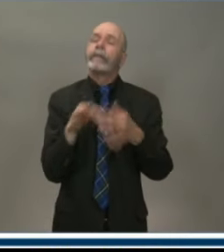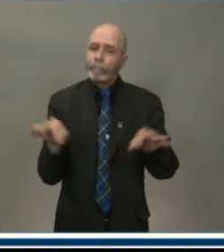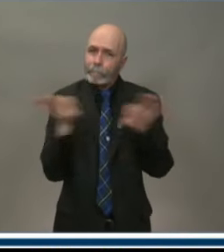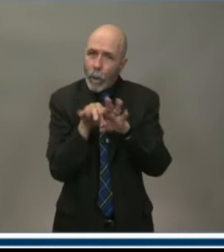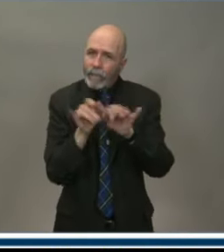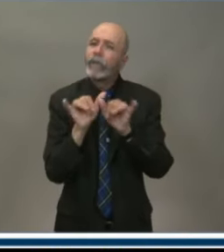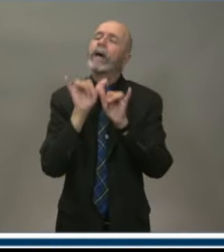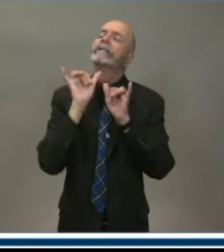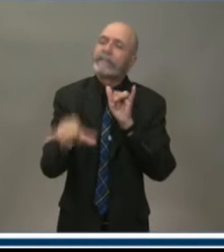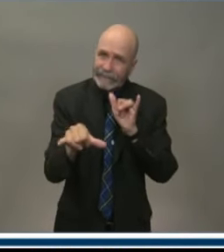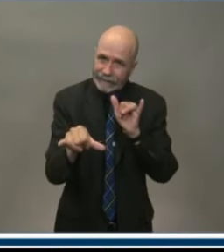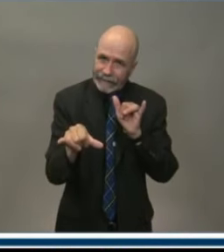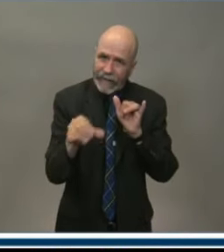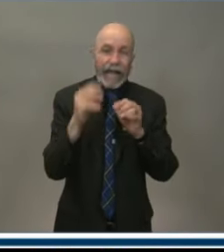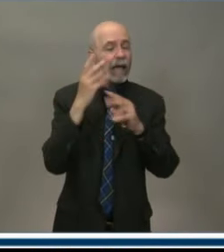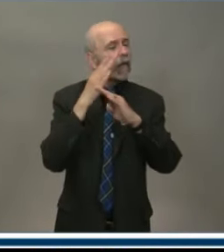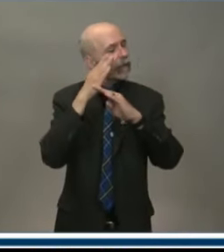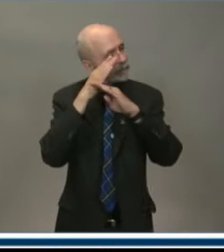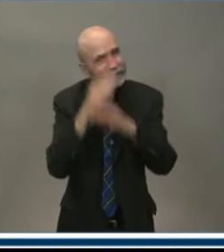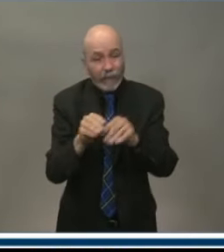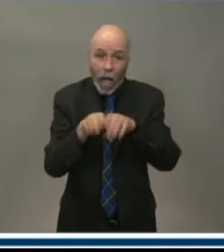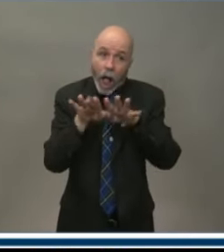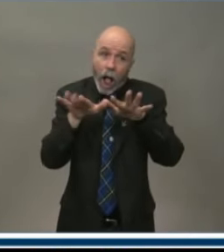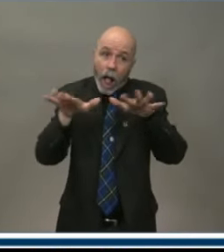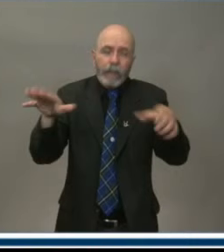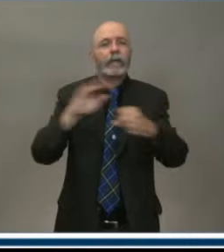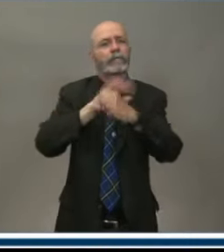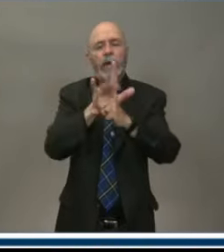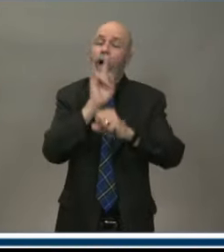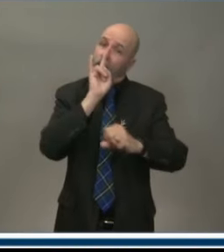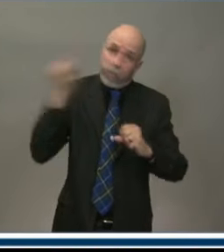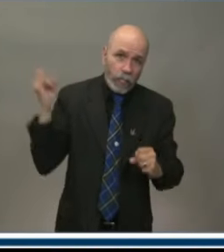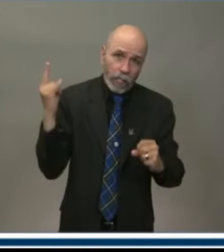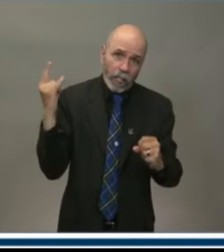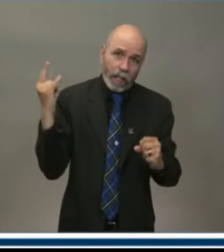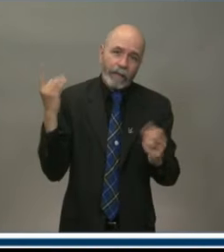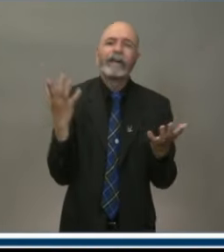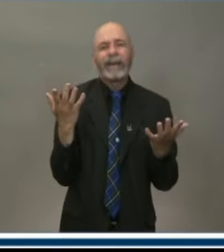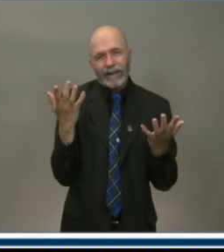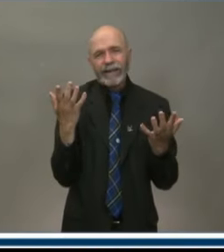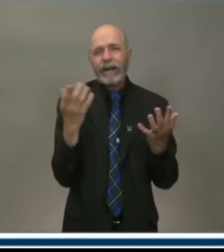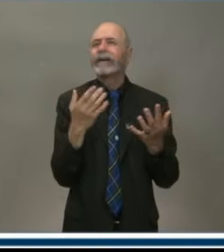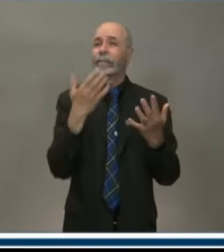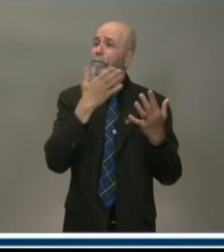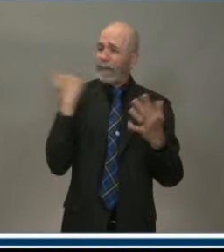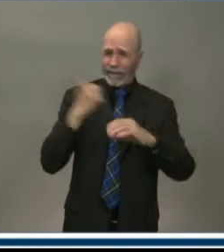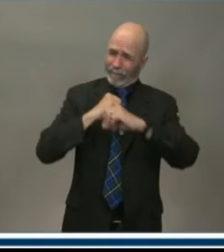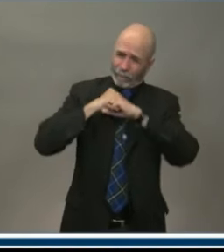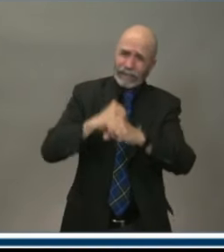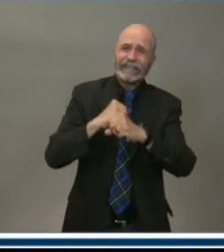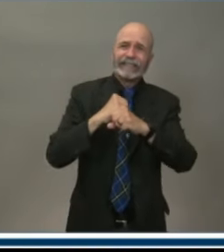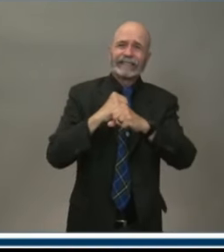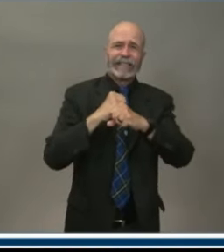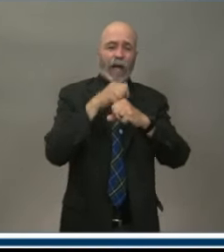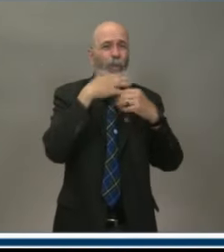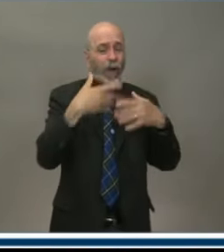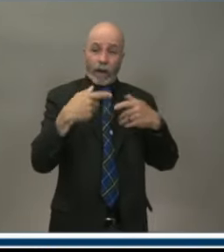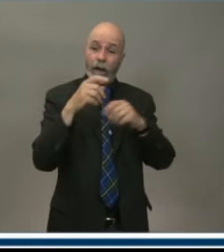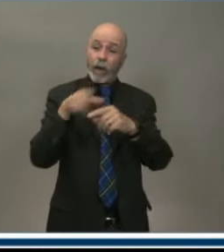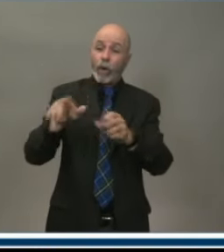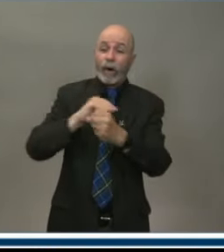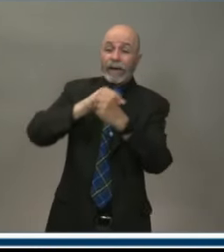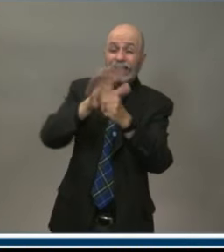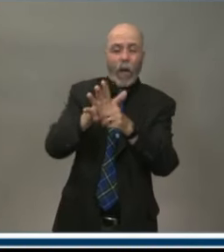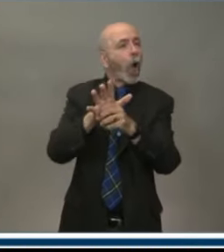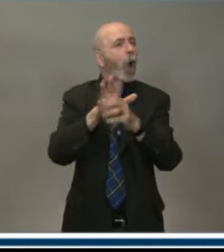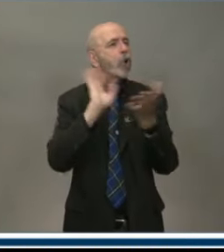of the woods yet. We need to prevent COVID-19 from gaining a foothold in Nova Scotia, to protect those most